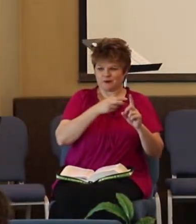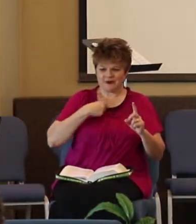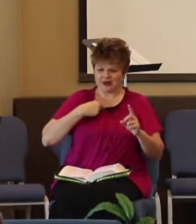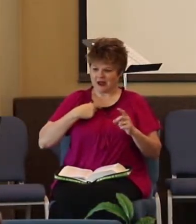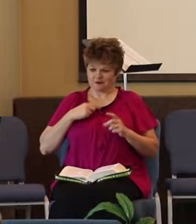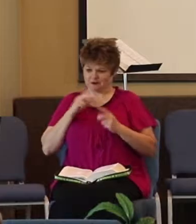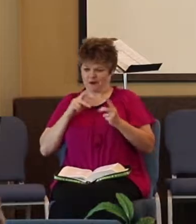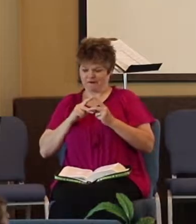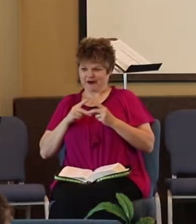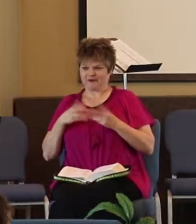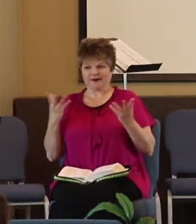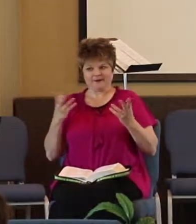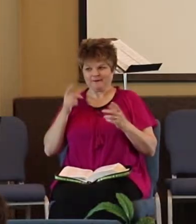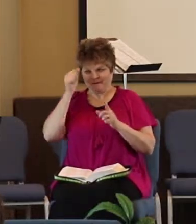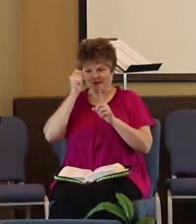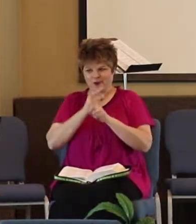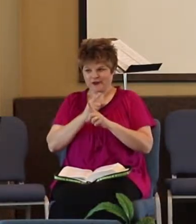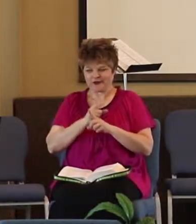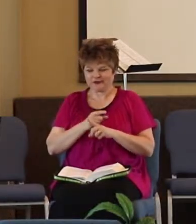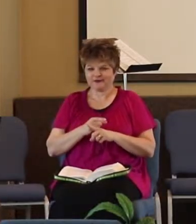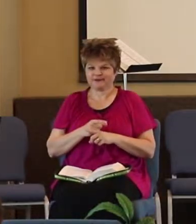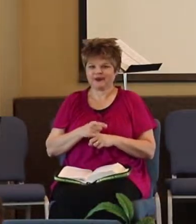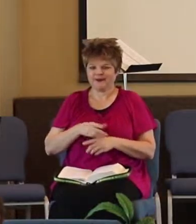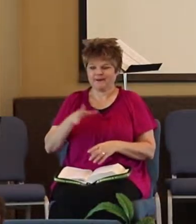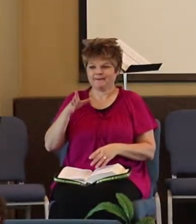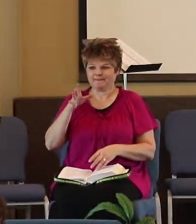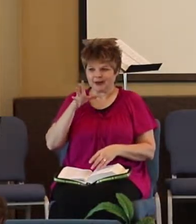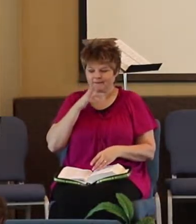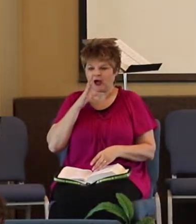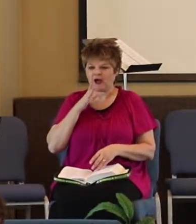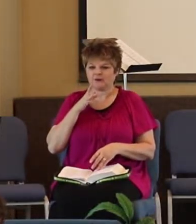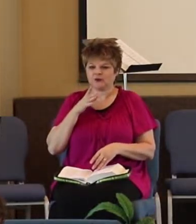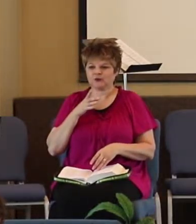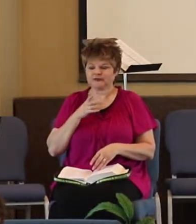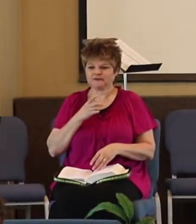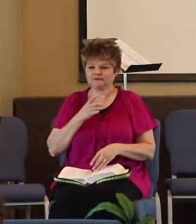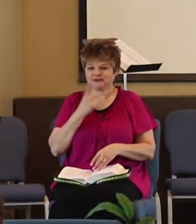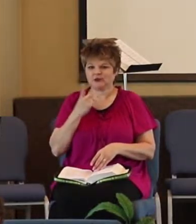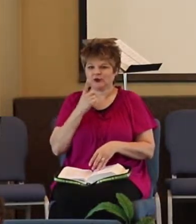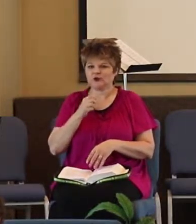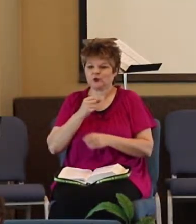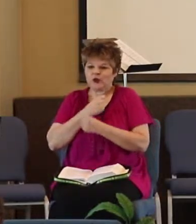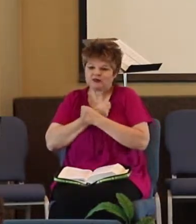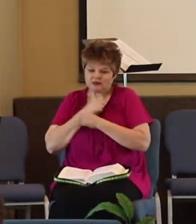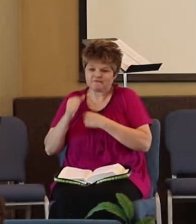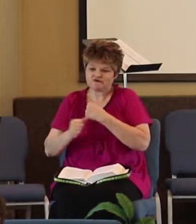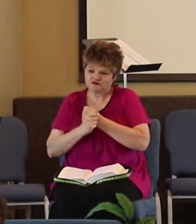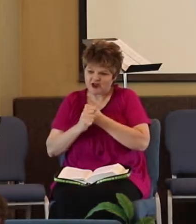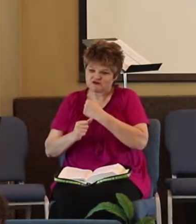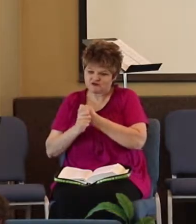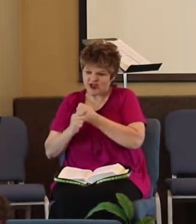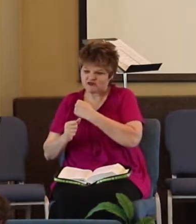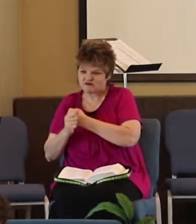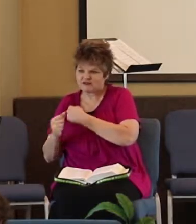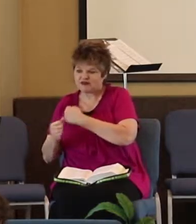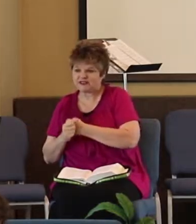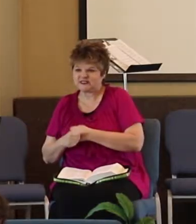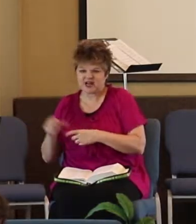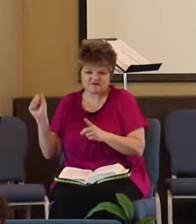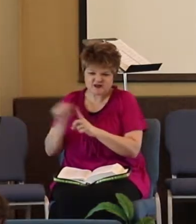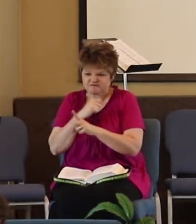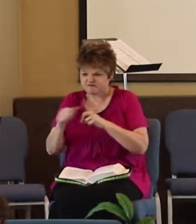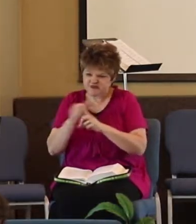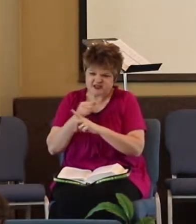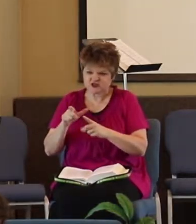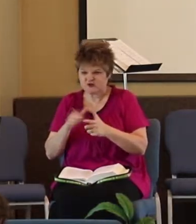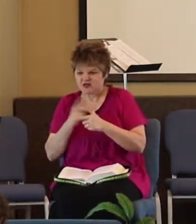threatened. My mom was a person who loved threats. I'm going to beat you, and I'm going to beat you when we get home, and then your